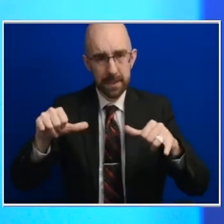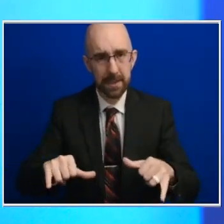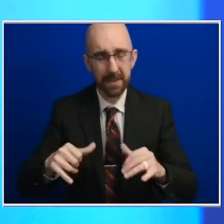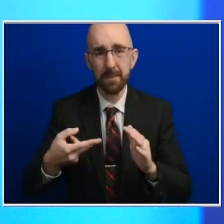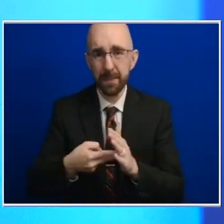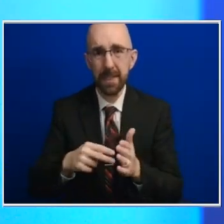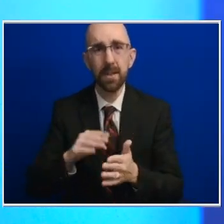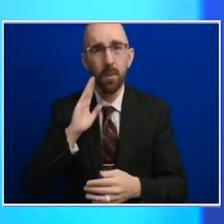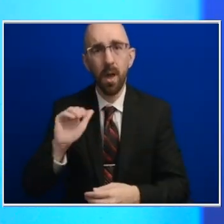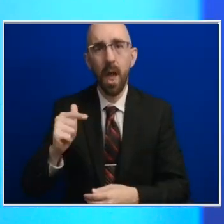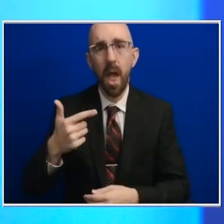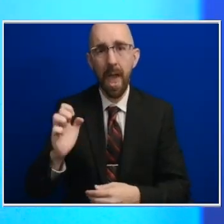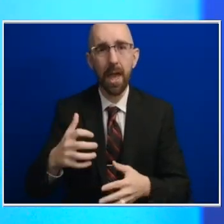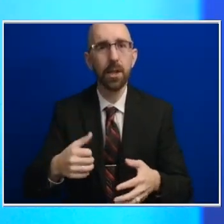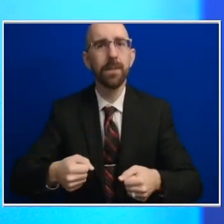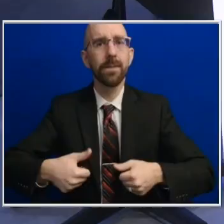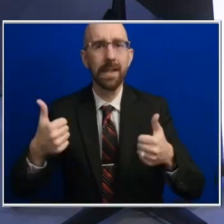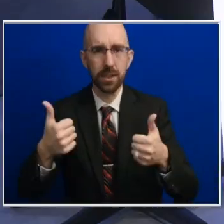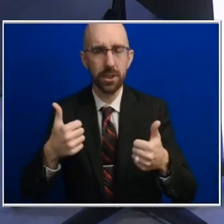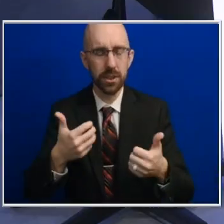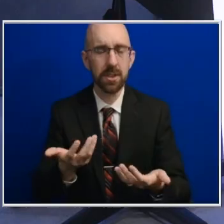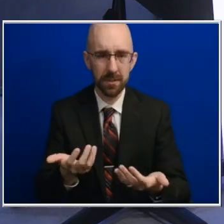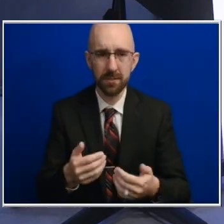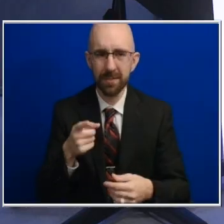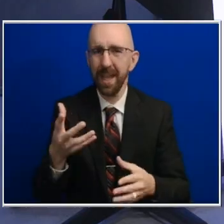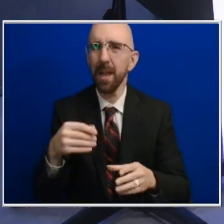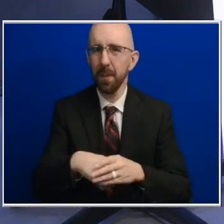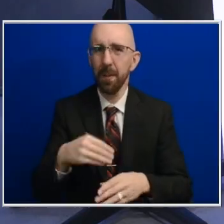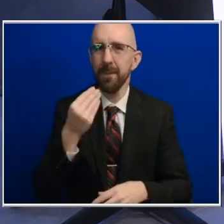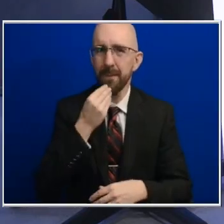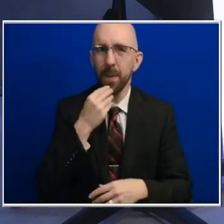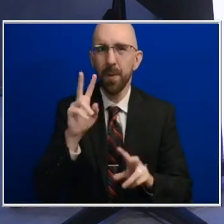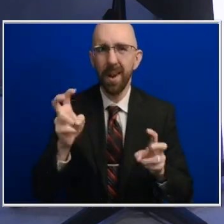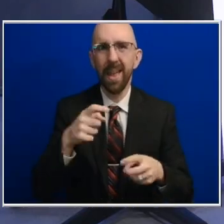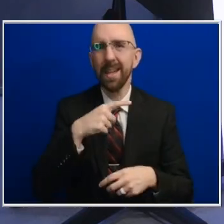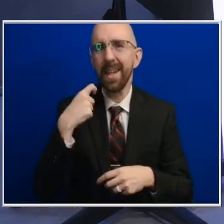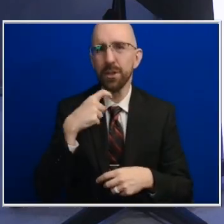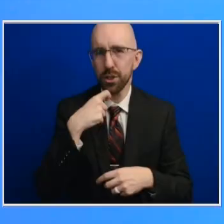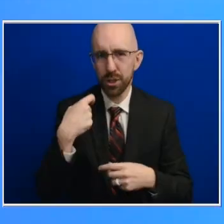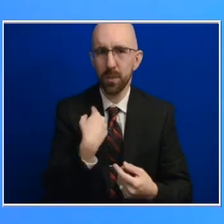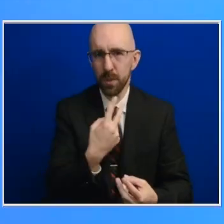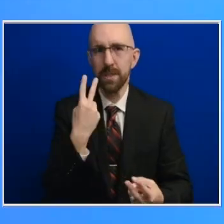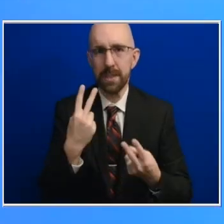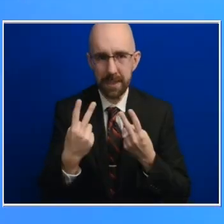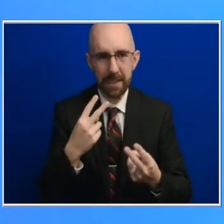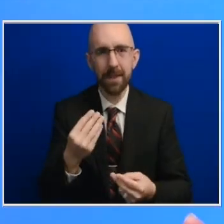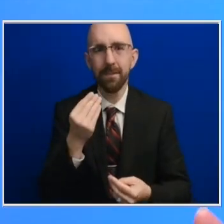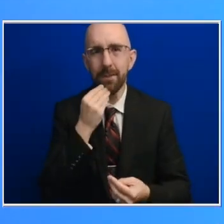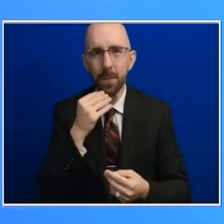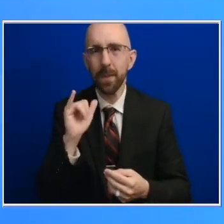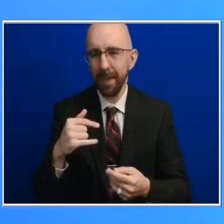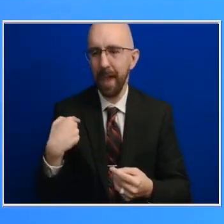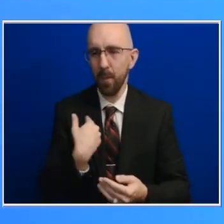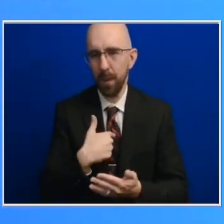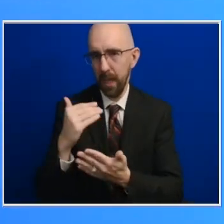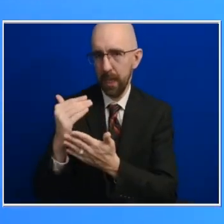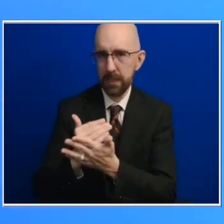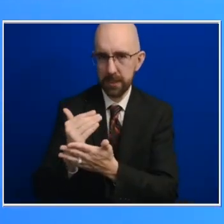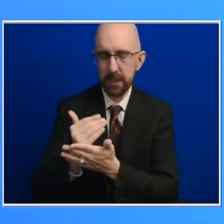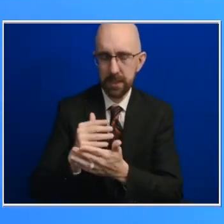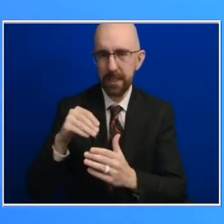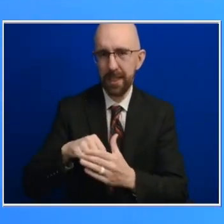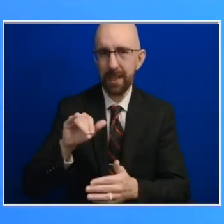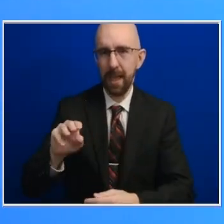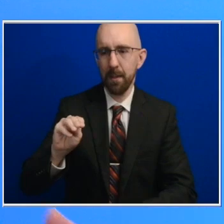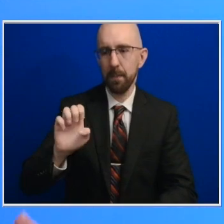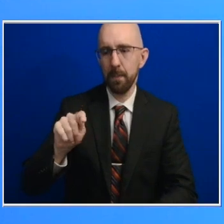age faster. Yeah, which includes those food deserts, right? You know, we're seeing, so we talk about the foods that were listed, you know, in this methylation diet,